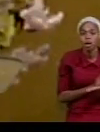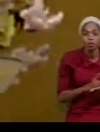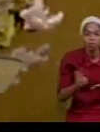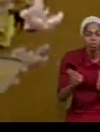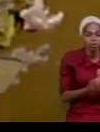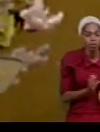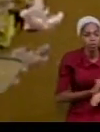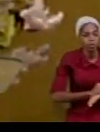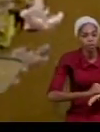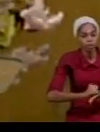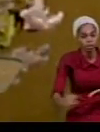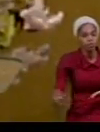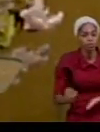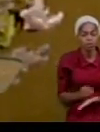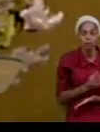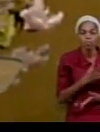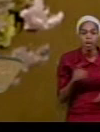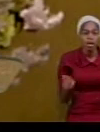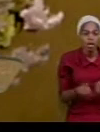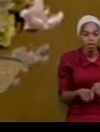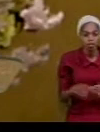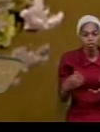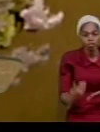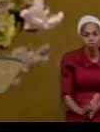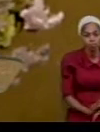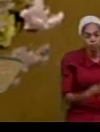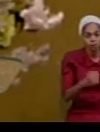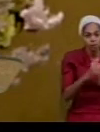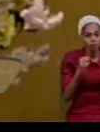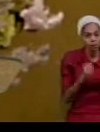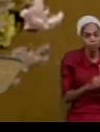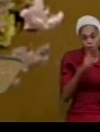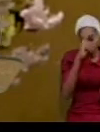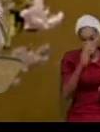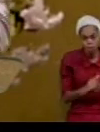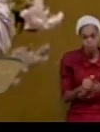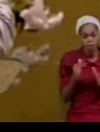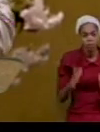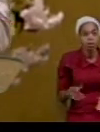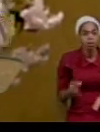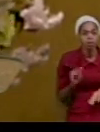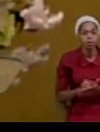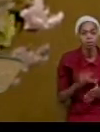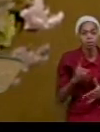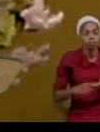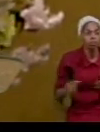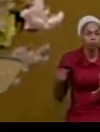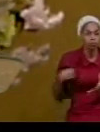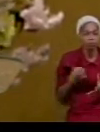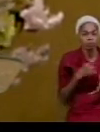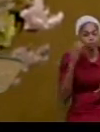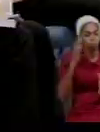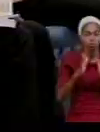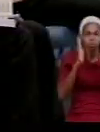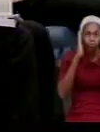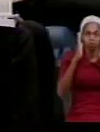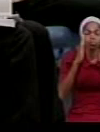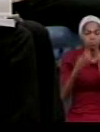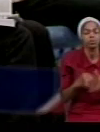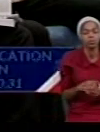believers, that is what we focus on. In Romans chapter 14, I read verse